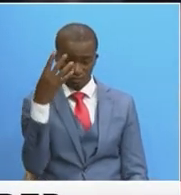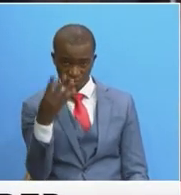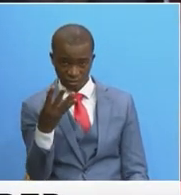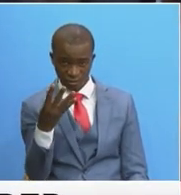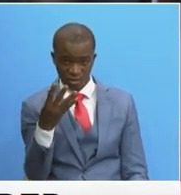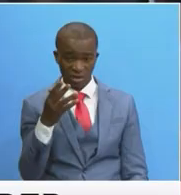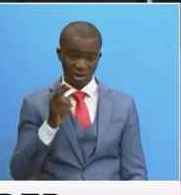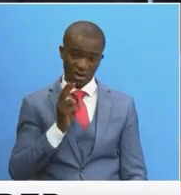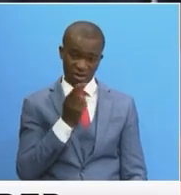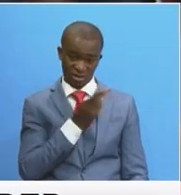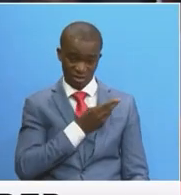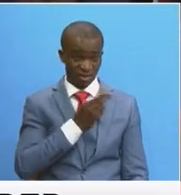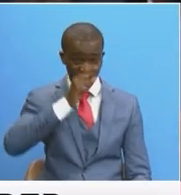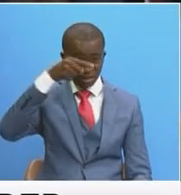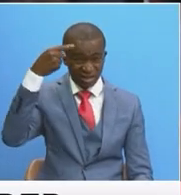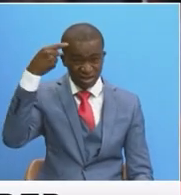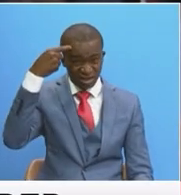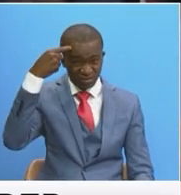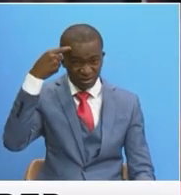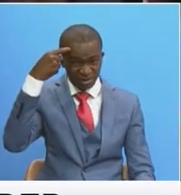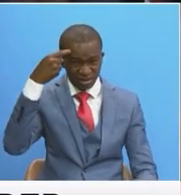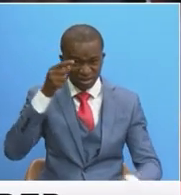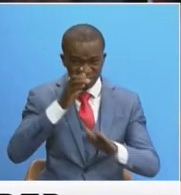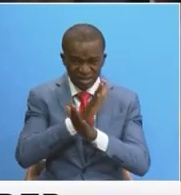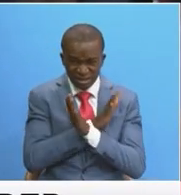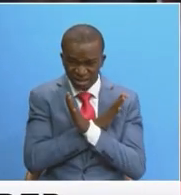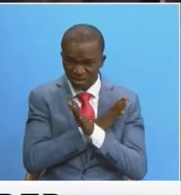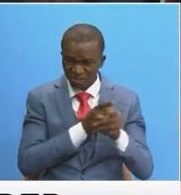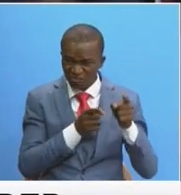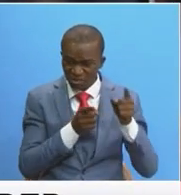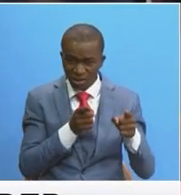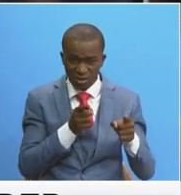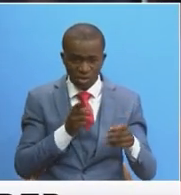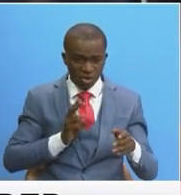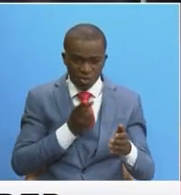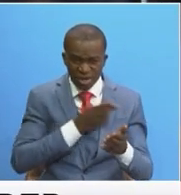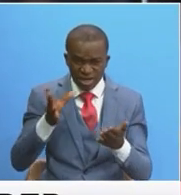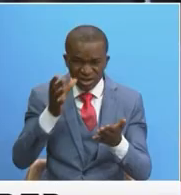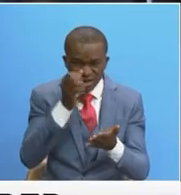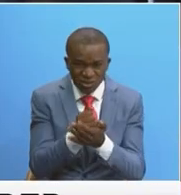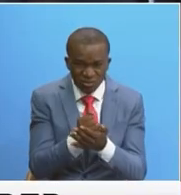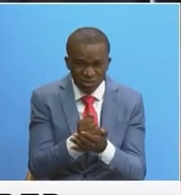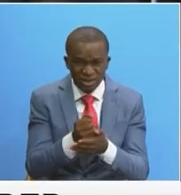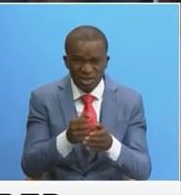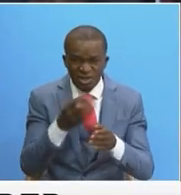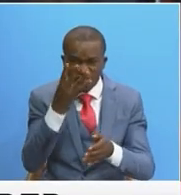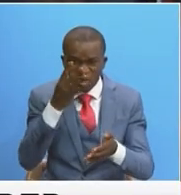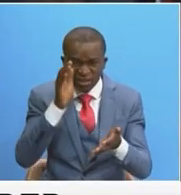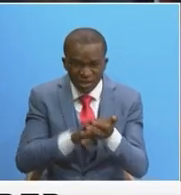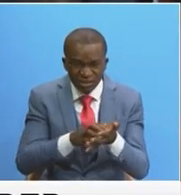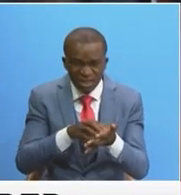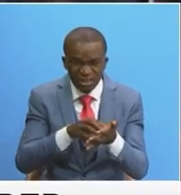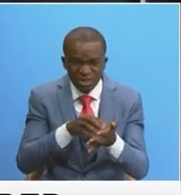we, as a government of the Republic of Zambia, we are recruiting 4,200